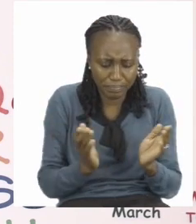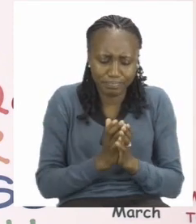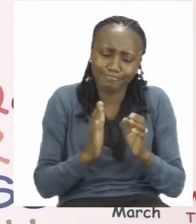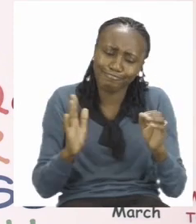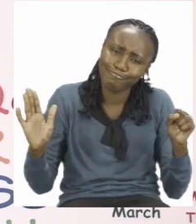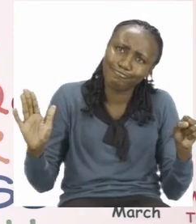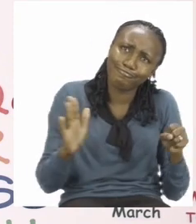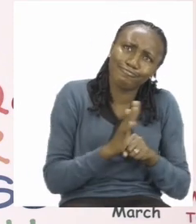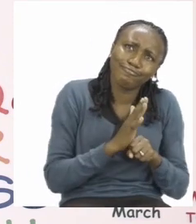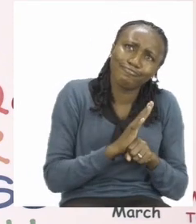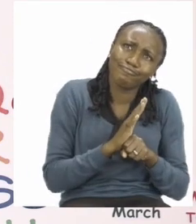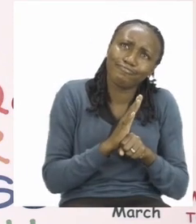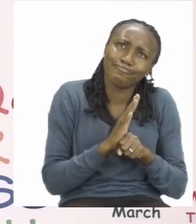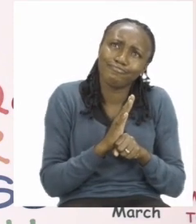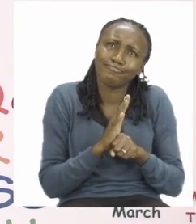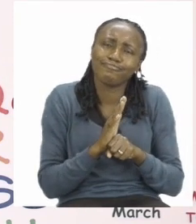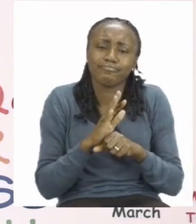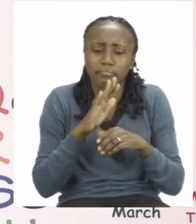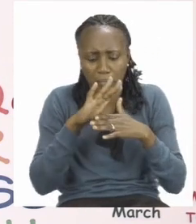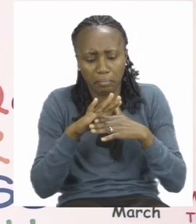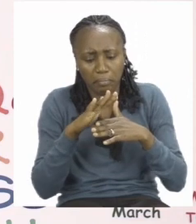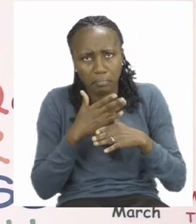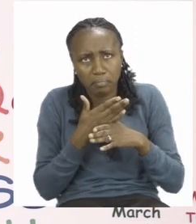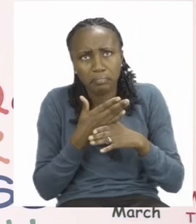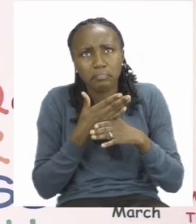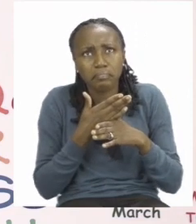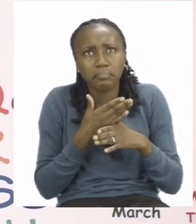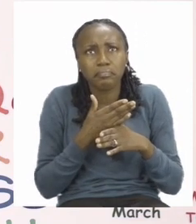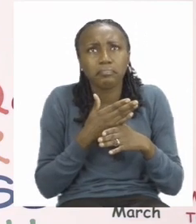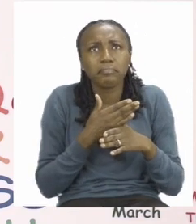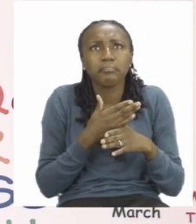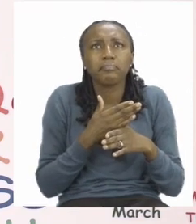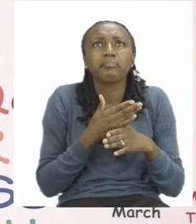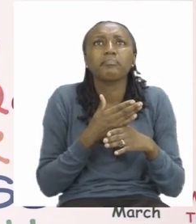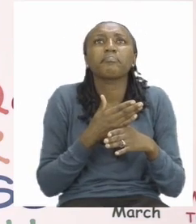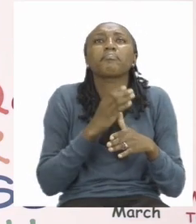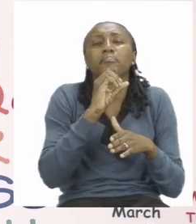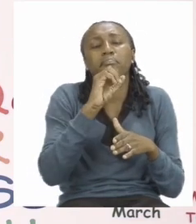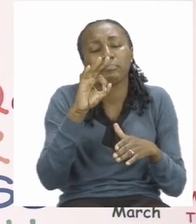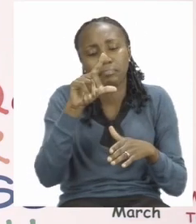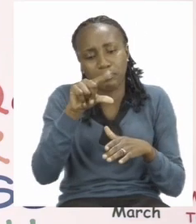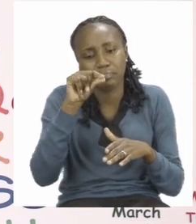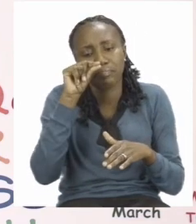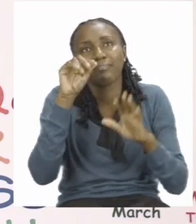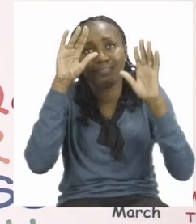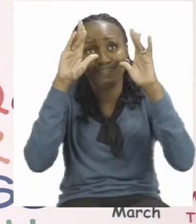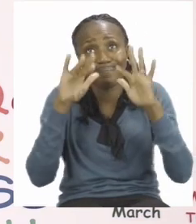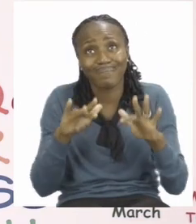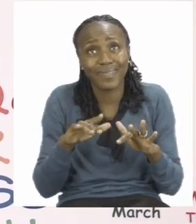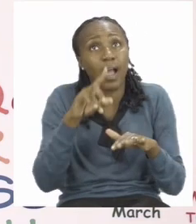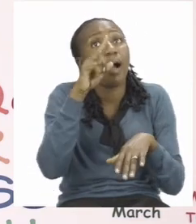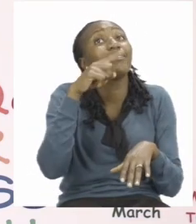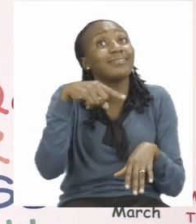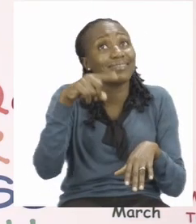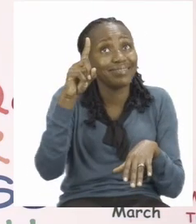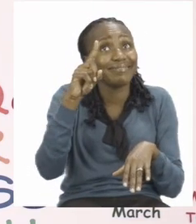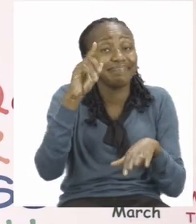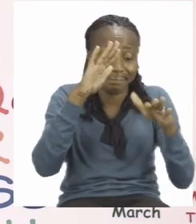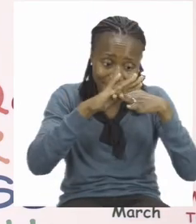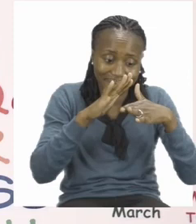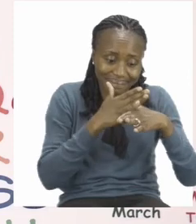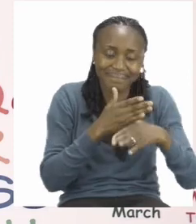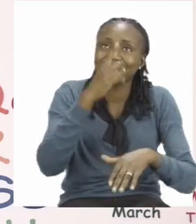The pond was full because of the rain.